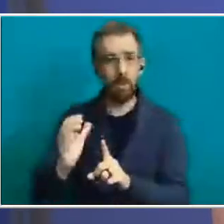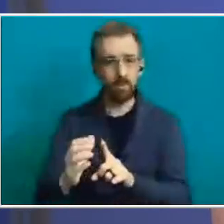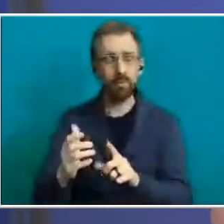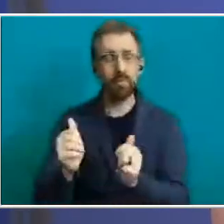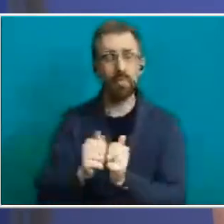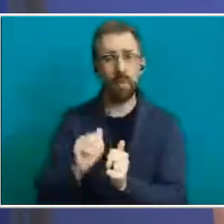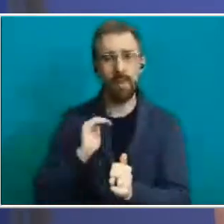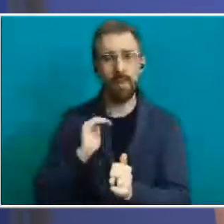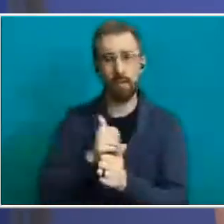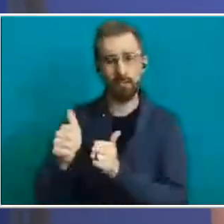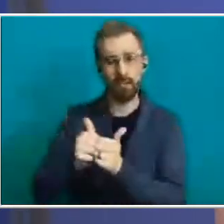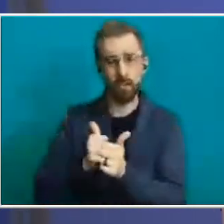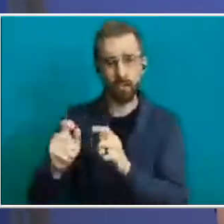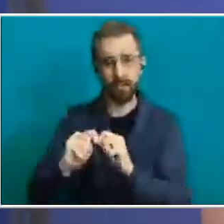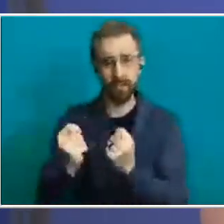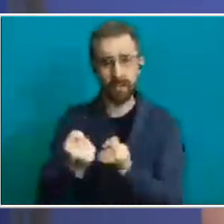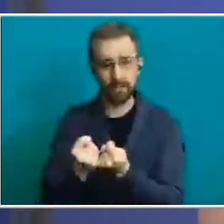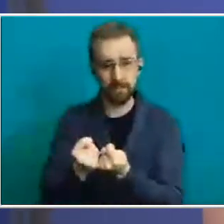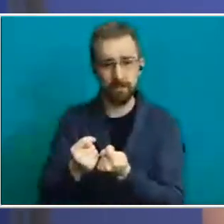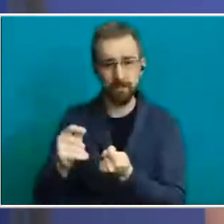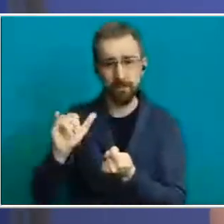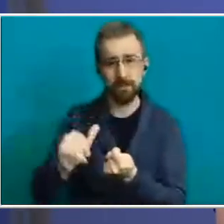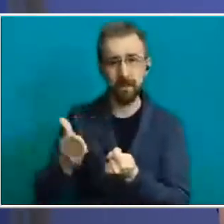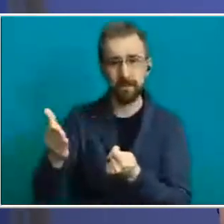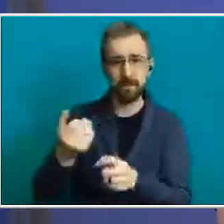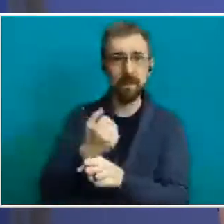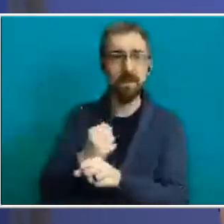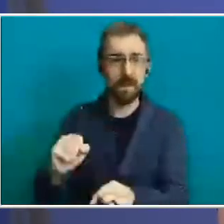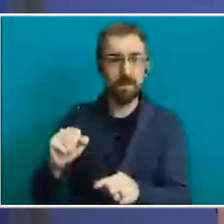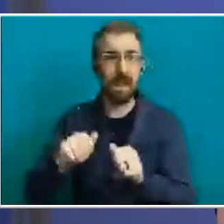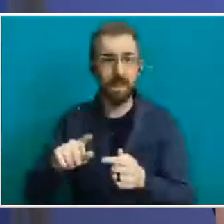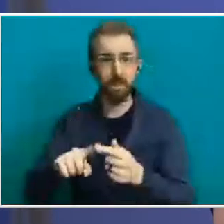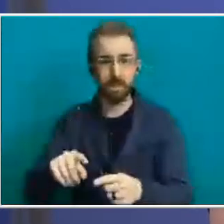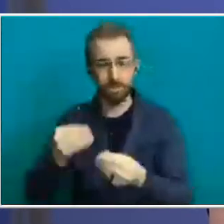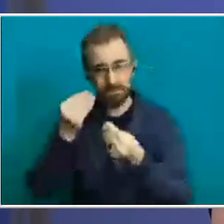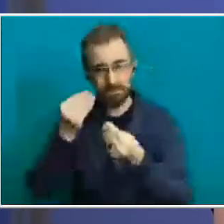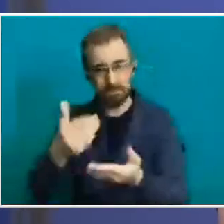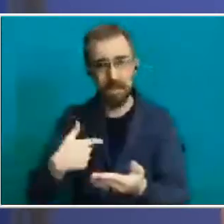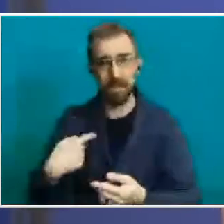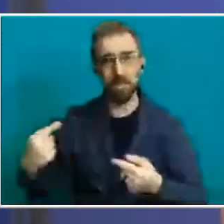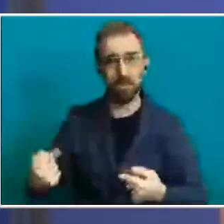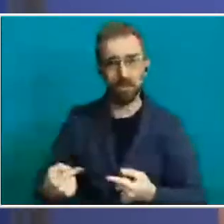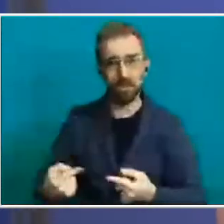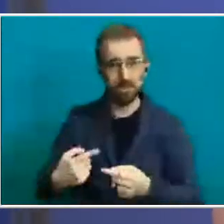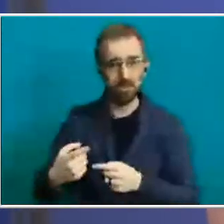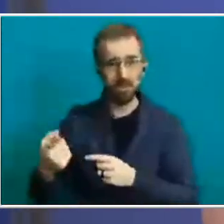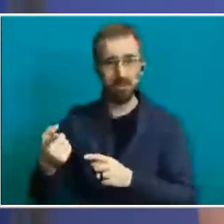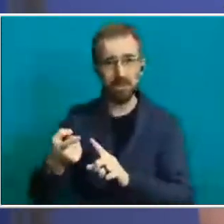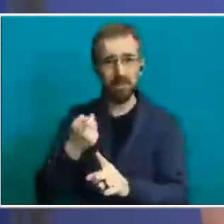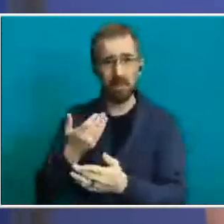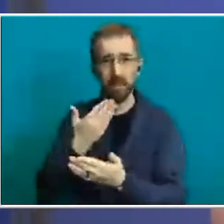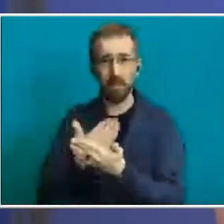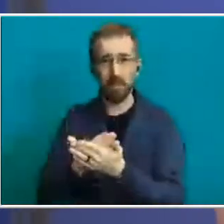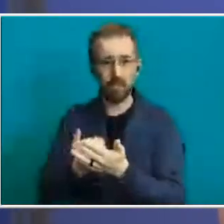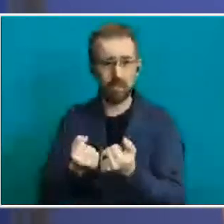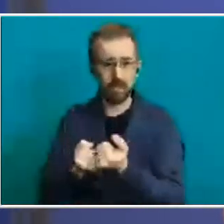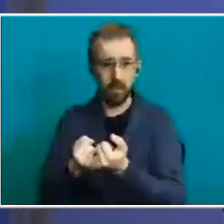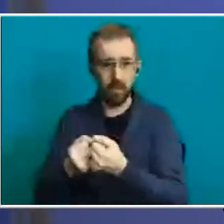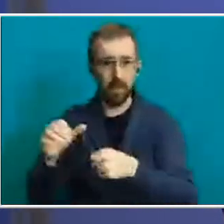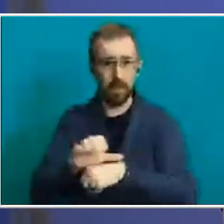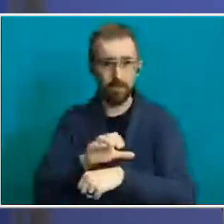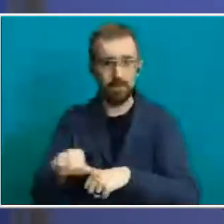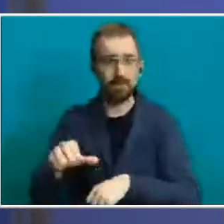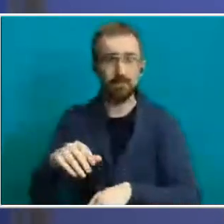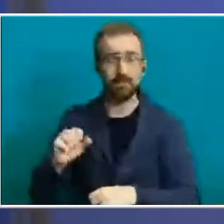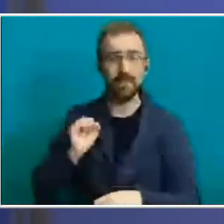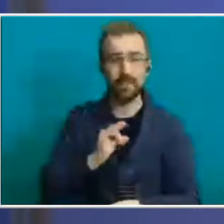teams, that it's safe to be able to report injuries, and that comes from good supporting coaching staff that we have at Olathe East, and a lot